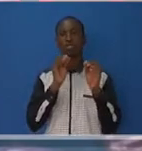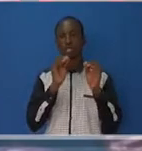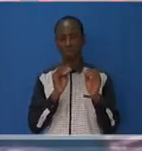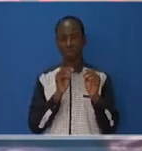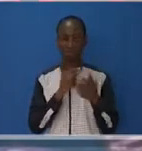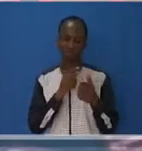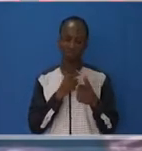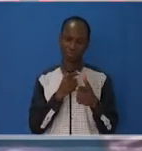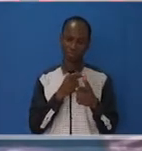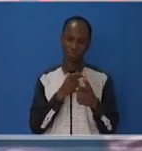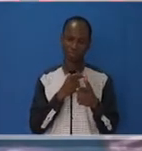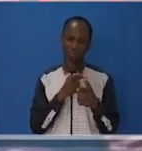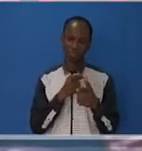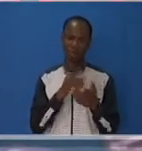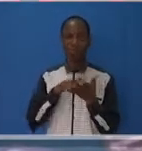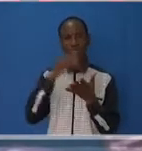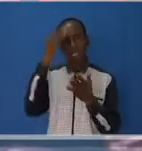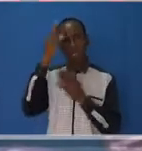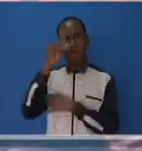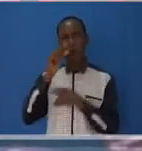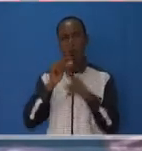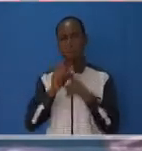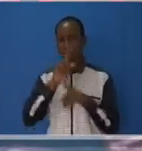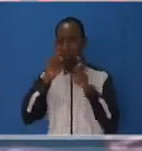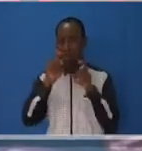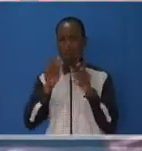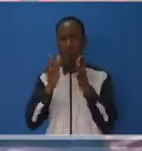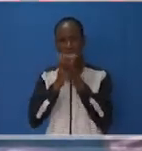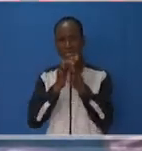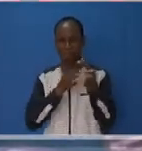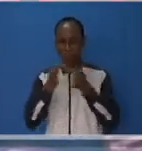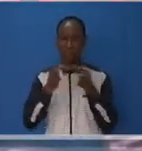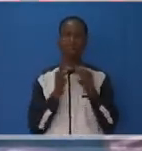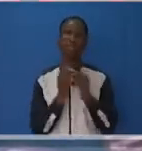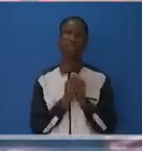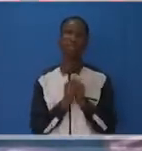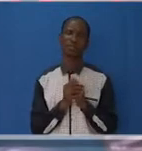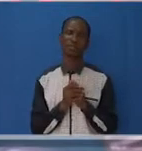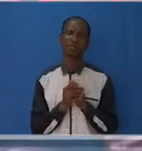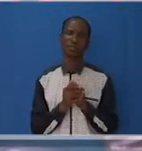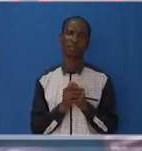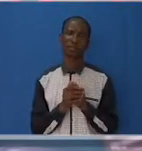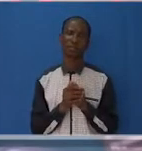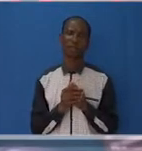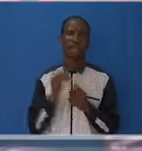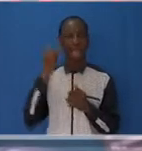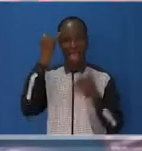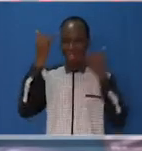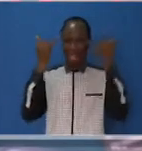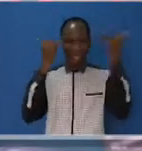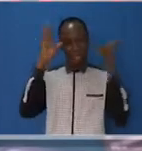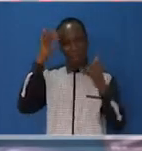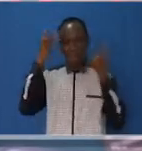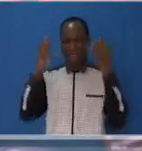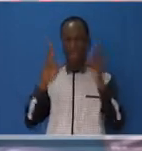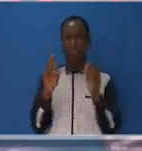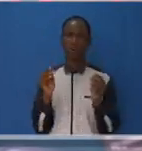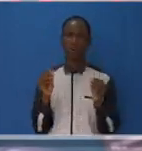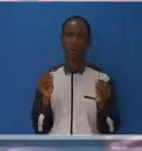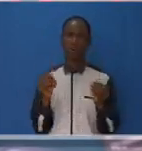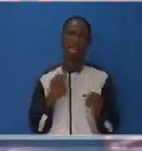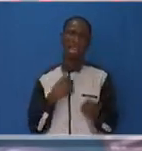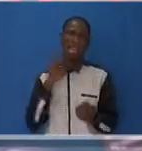no se wonti bibia sia wutumi bisa ne ye de bible no akire wase obi amfa na dwene enka se me fi